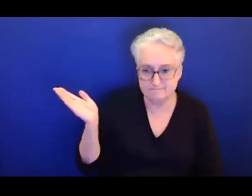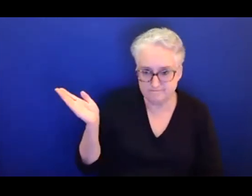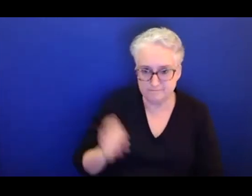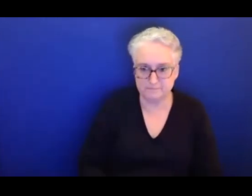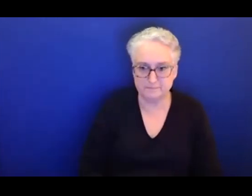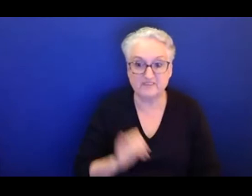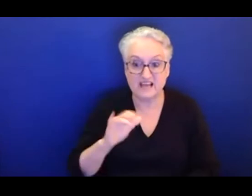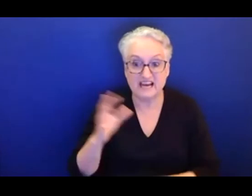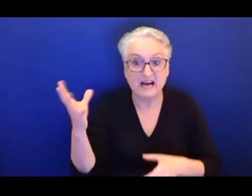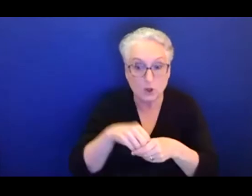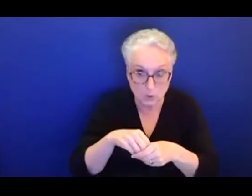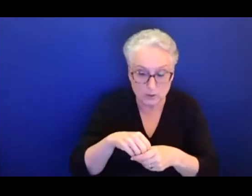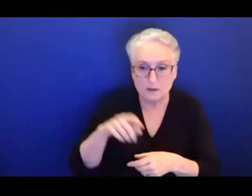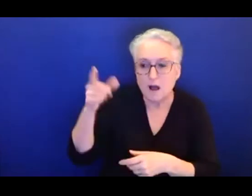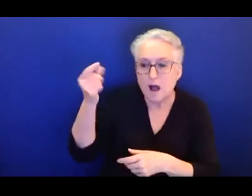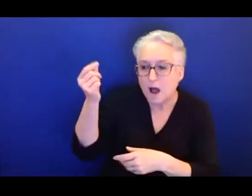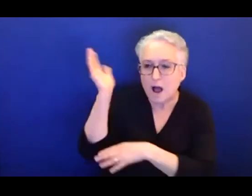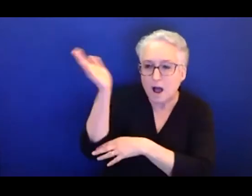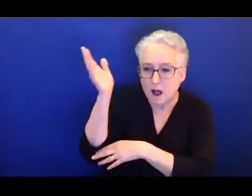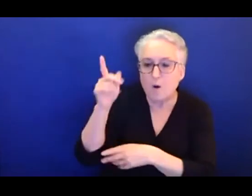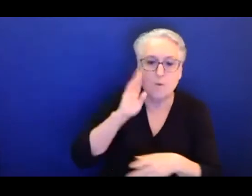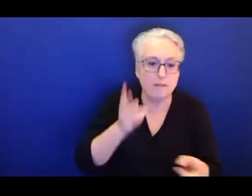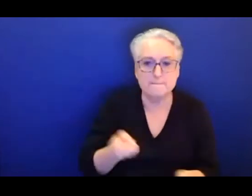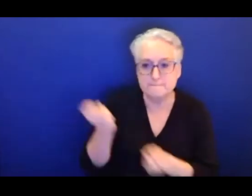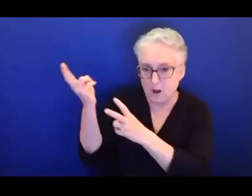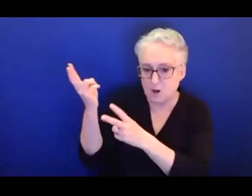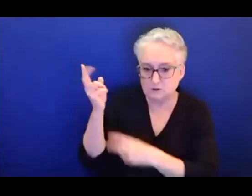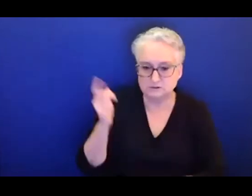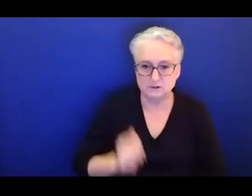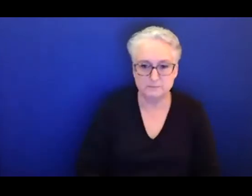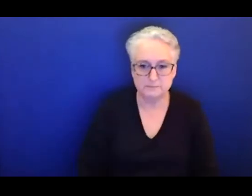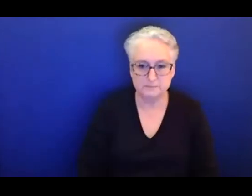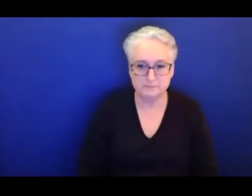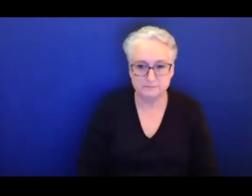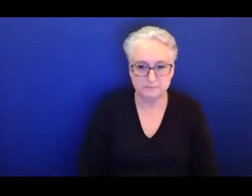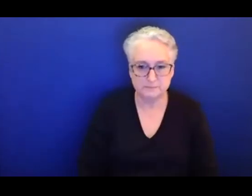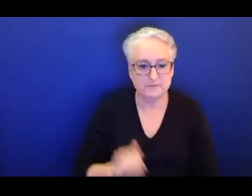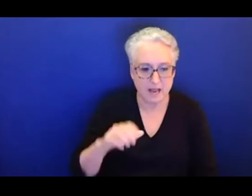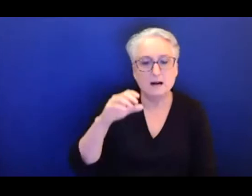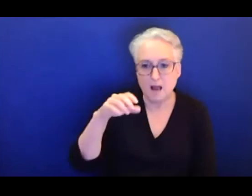people to submit written input and comments about what we have included in the plan.